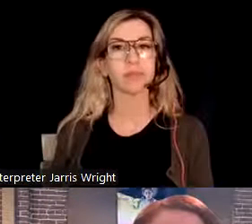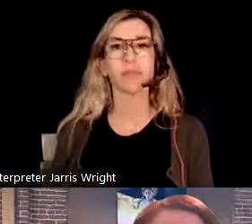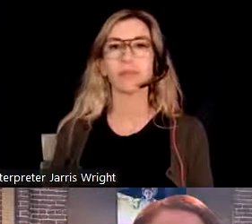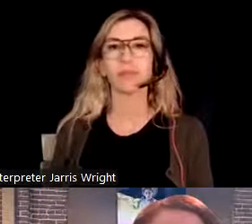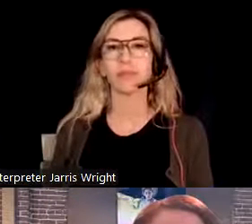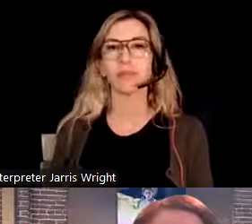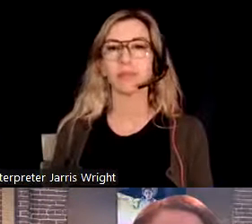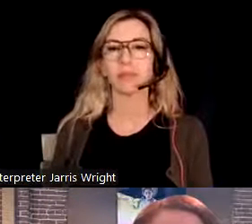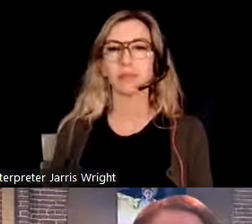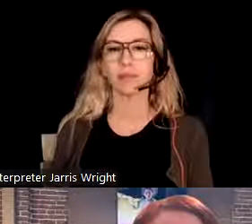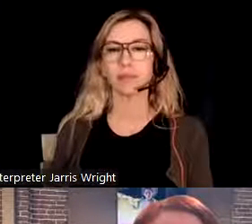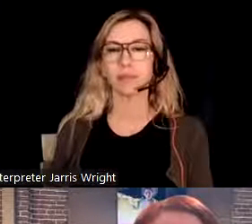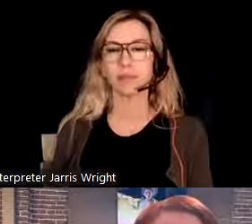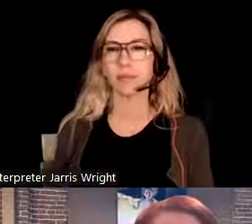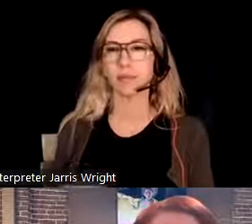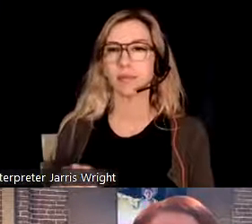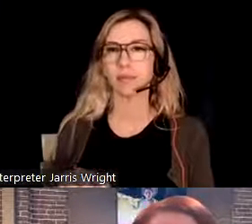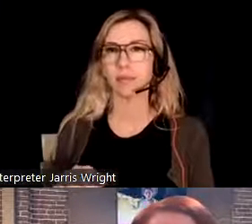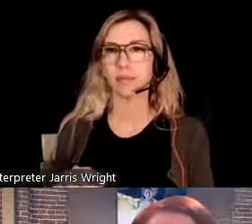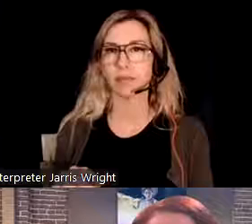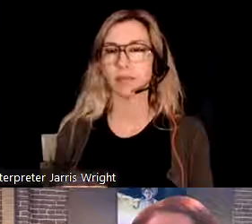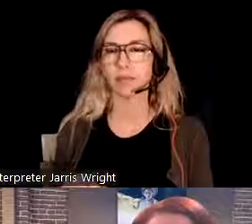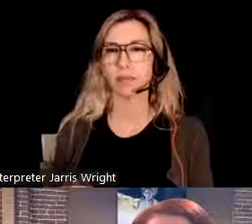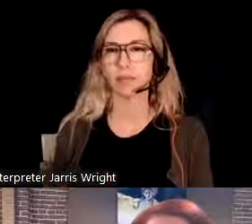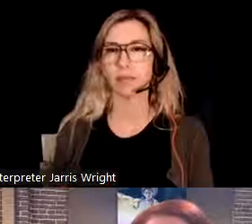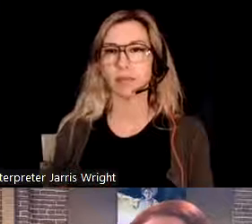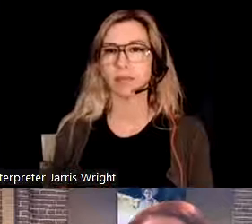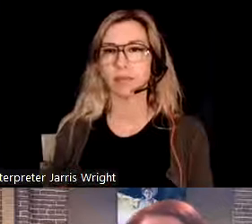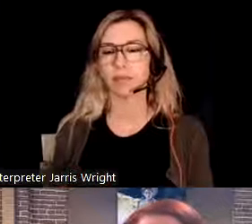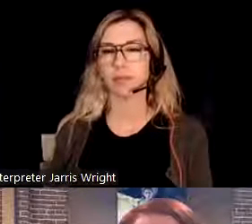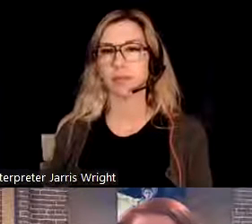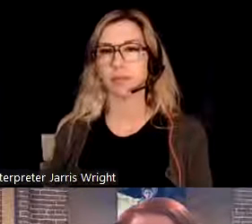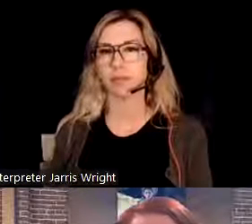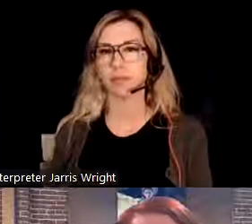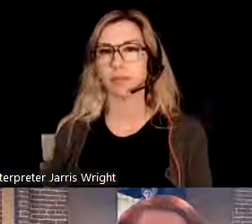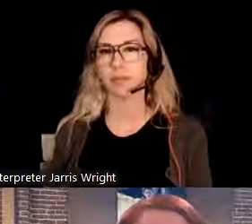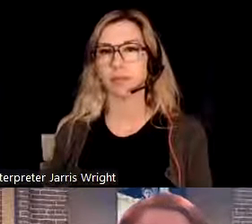You were kind of broken up. Hello, can you hear me?